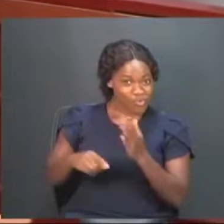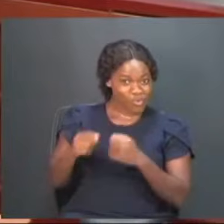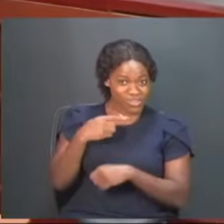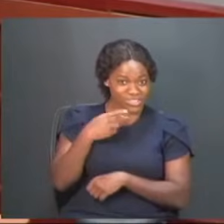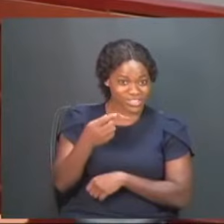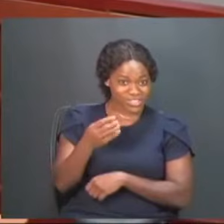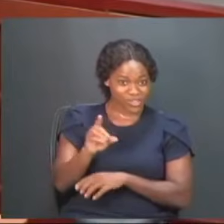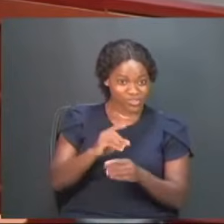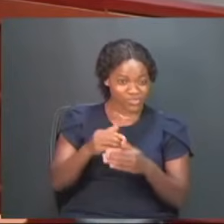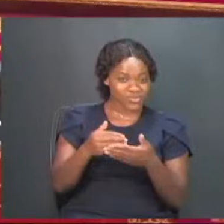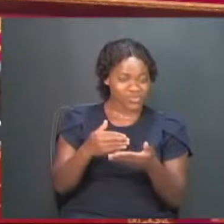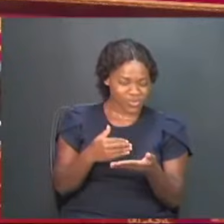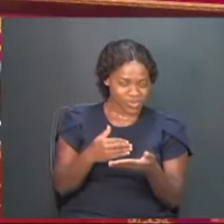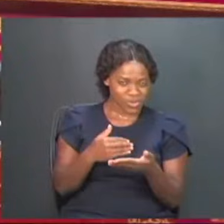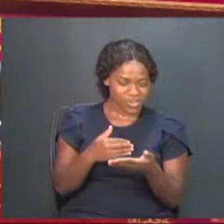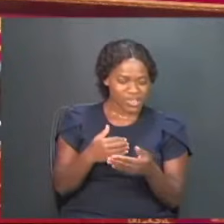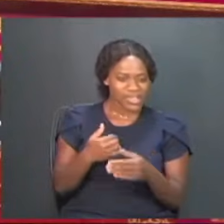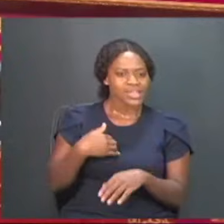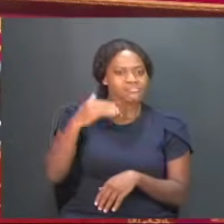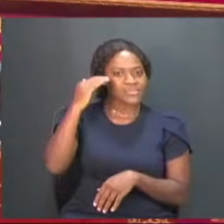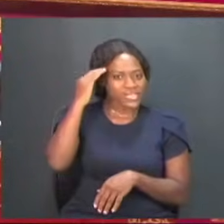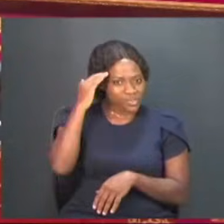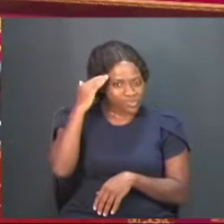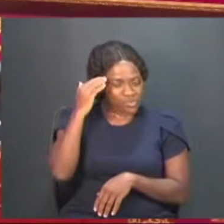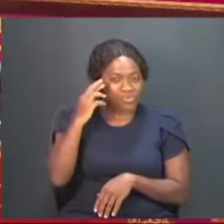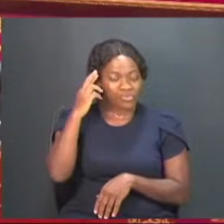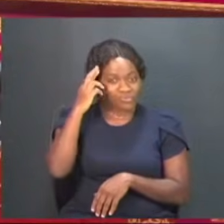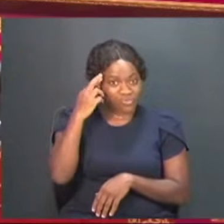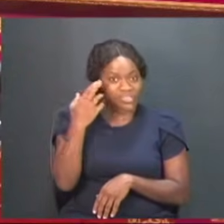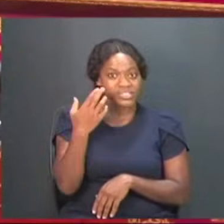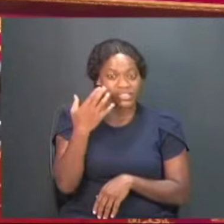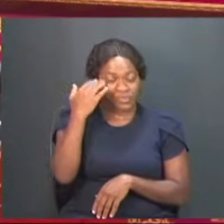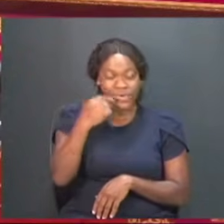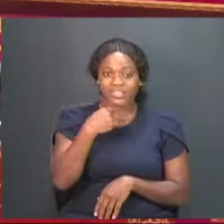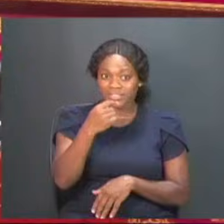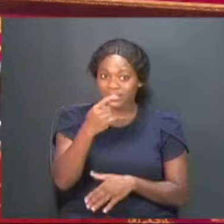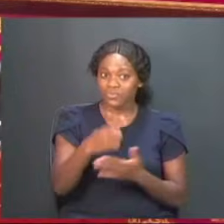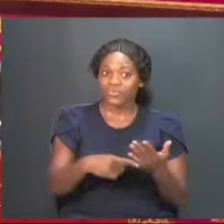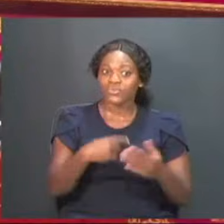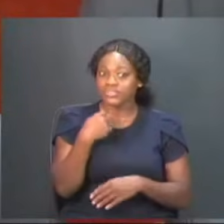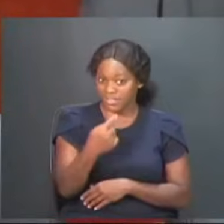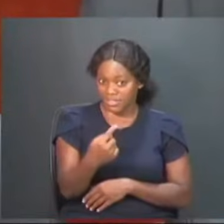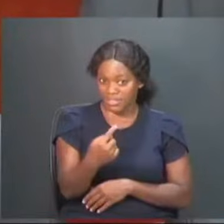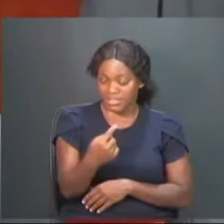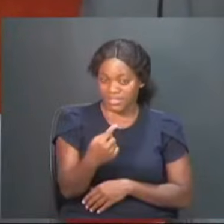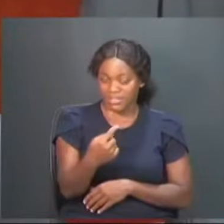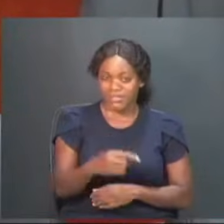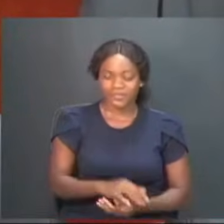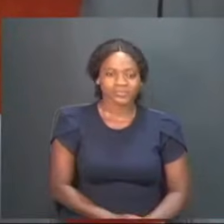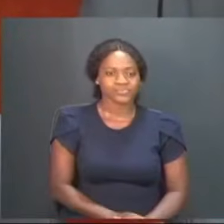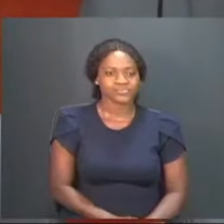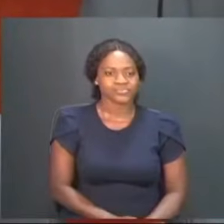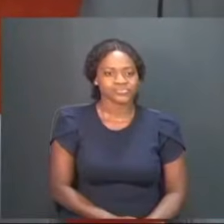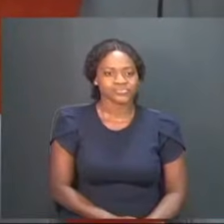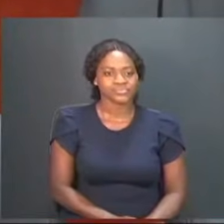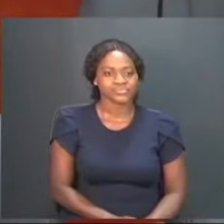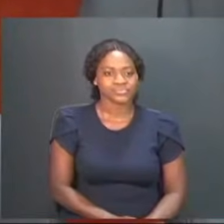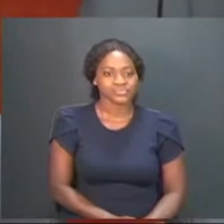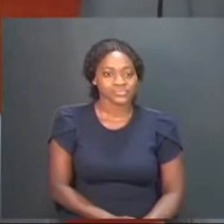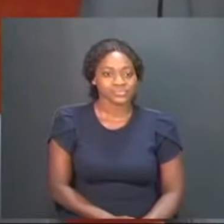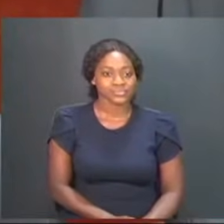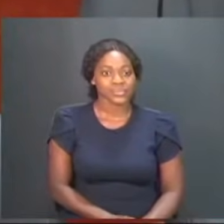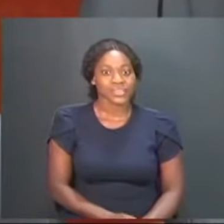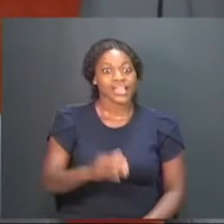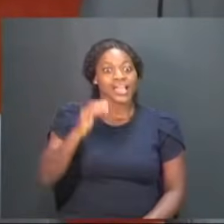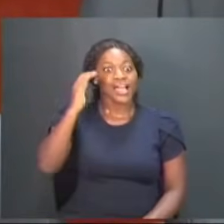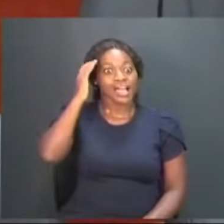before. So I anticipated him and said what I needed to say. So he's going to go, I know he's